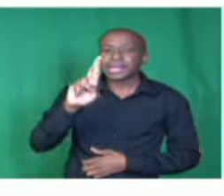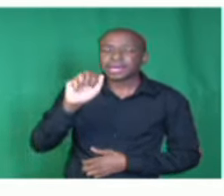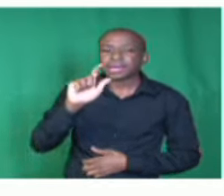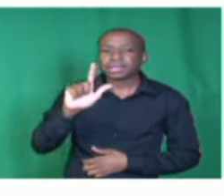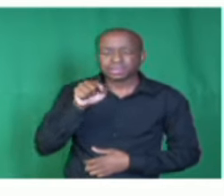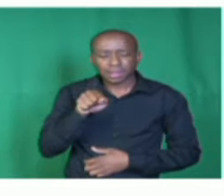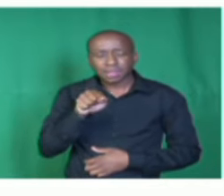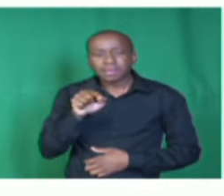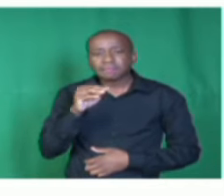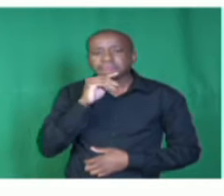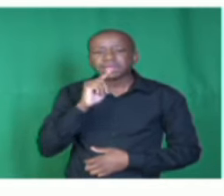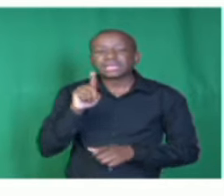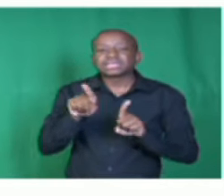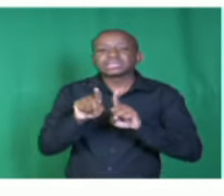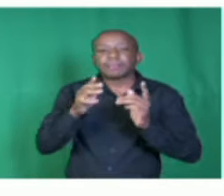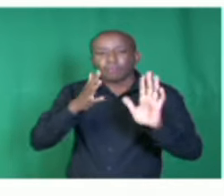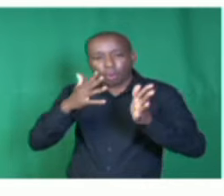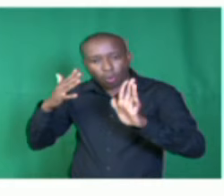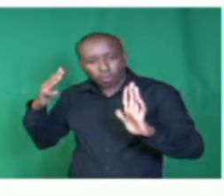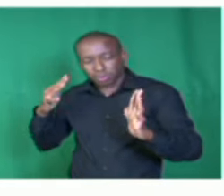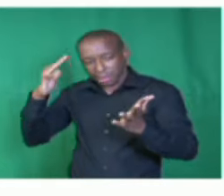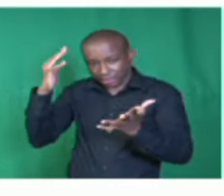are gold,